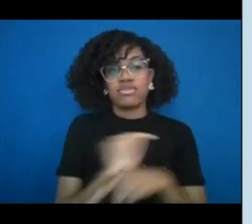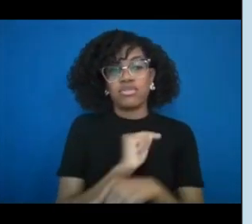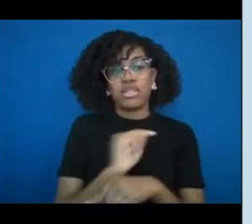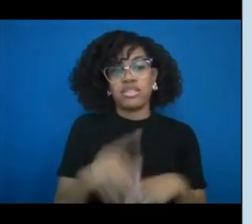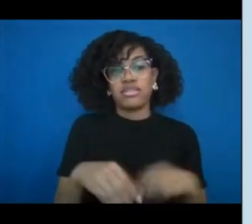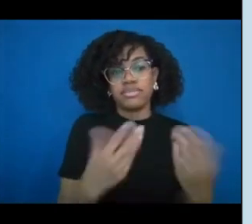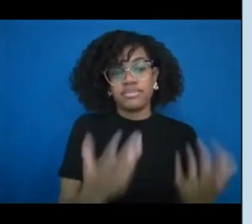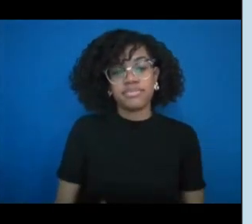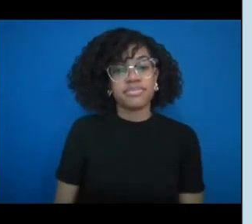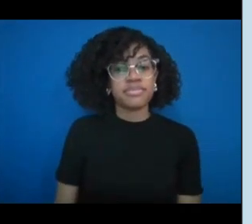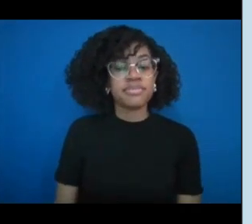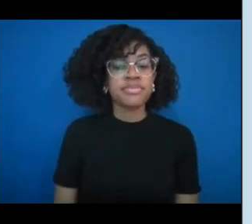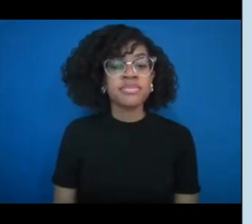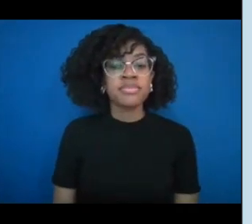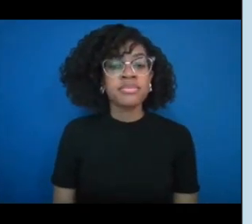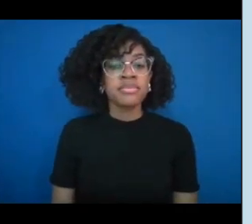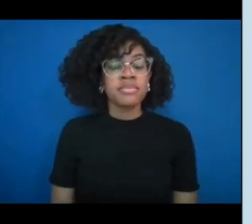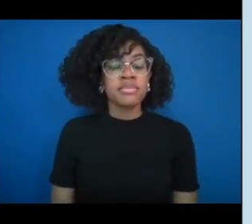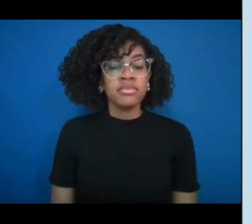day.